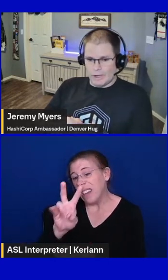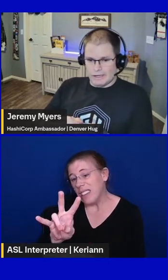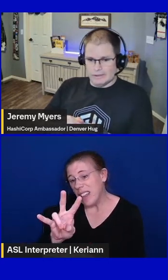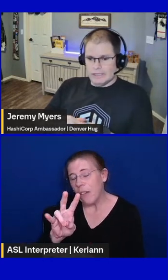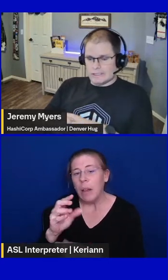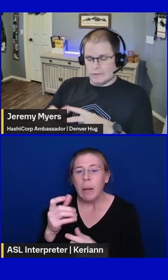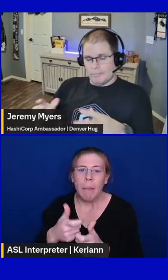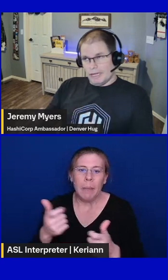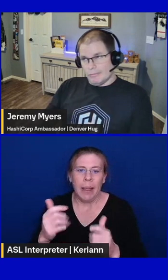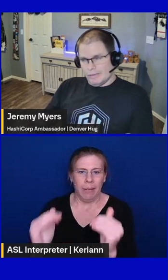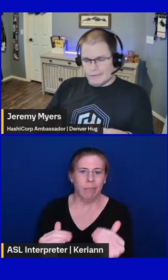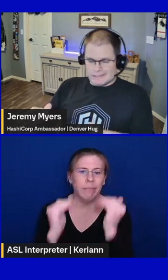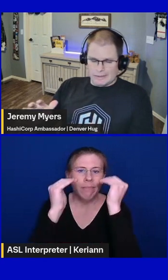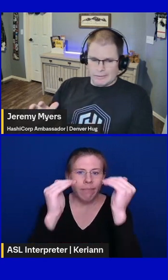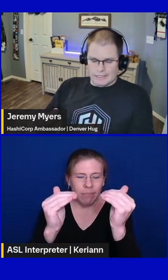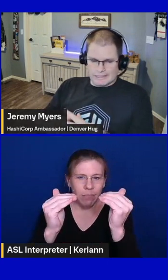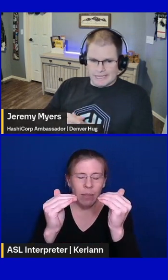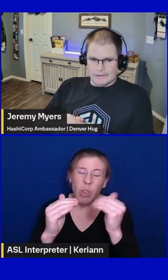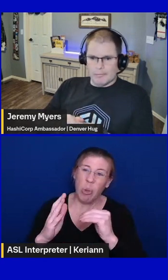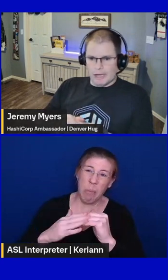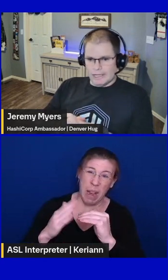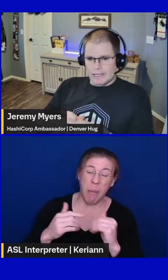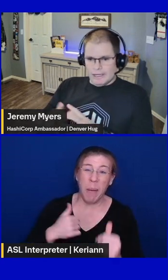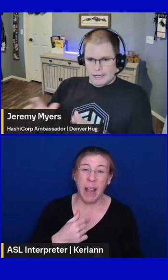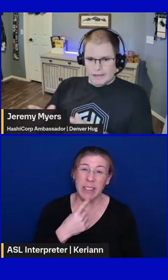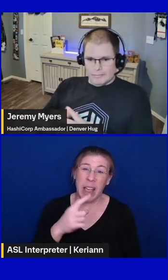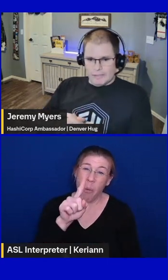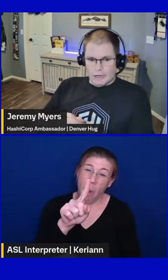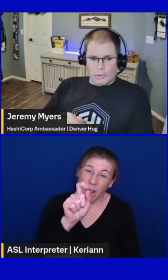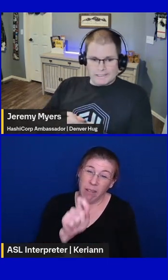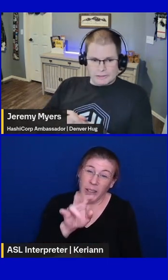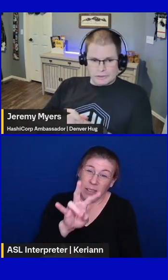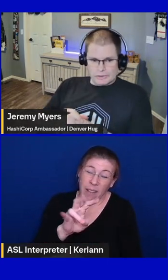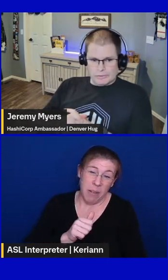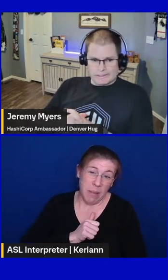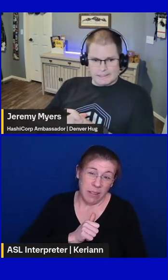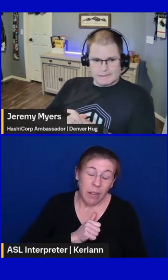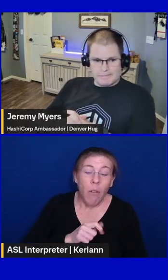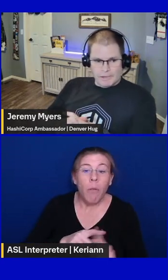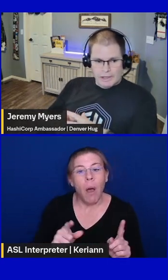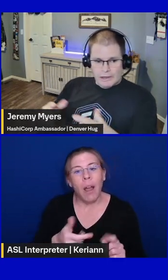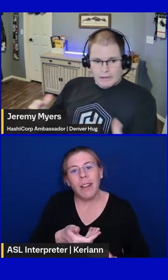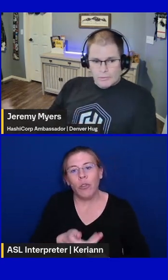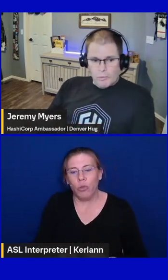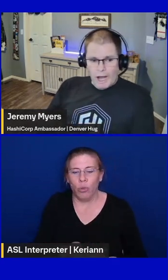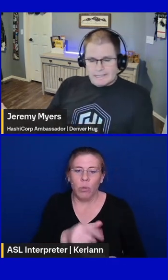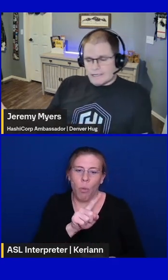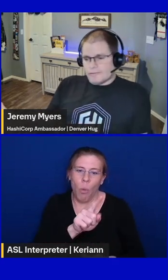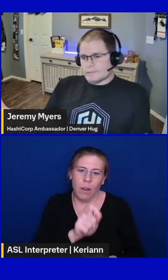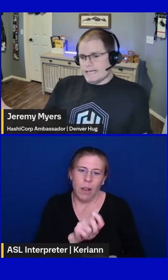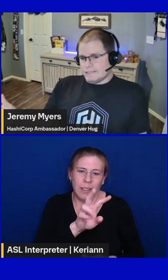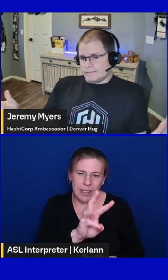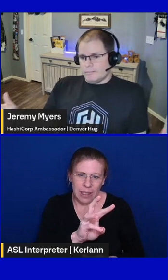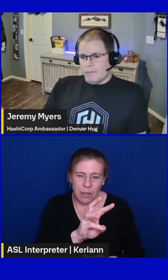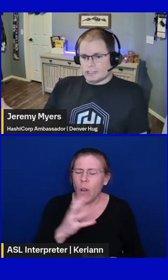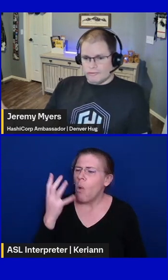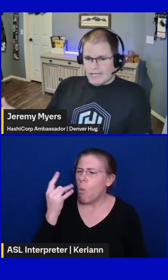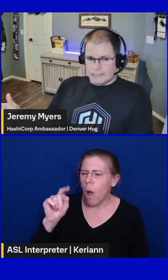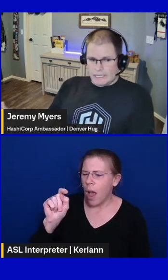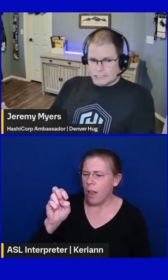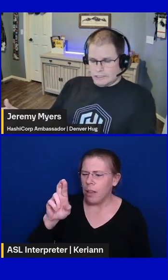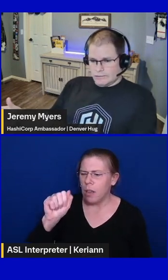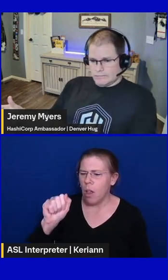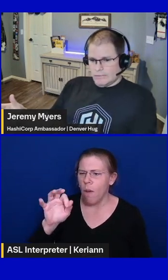enhancements as well. So a minimum, I would say 1.7, but it was introduced in 1.6. Why Terraform testing?